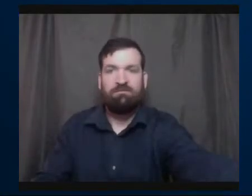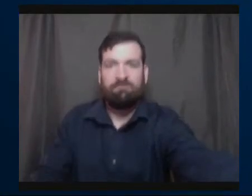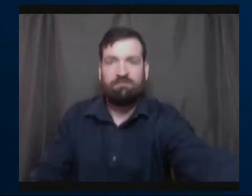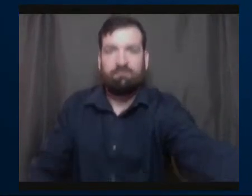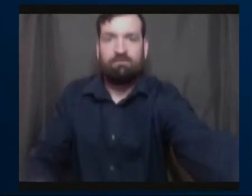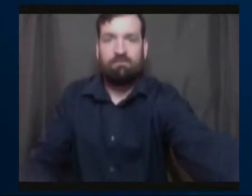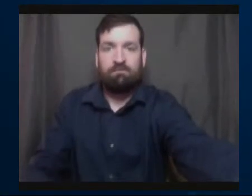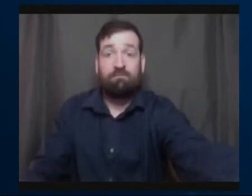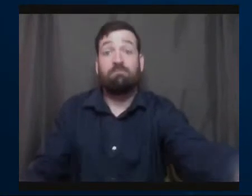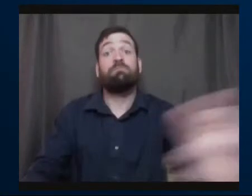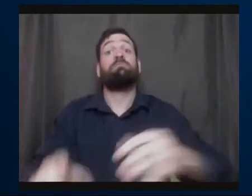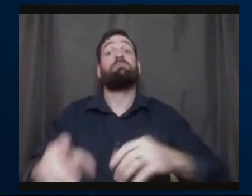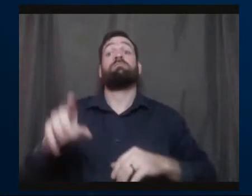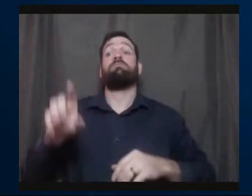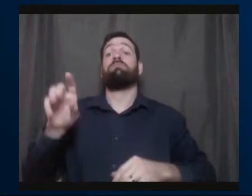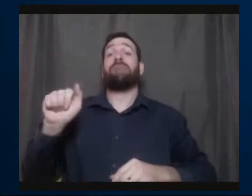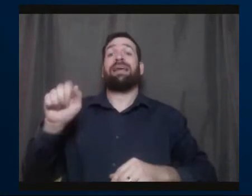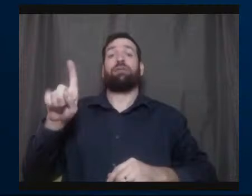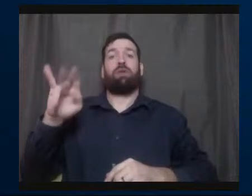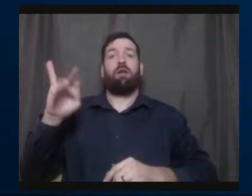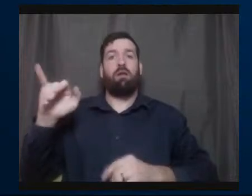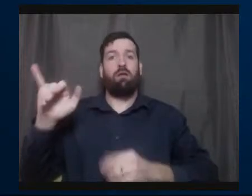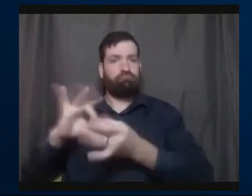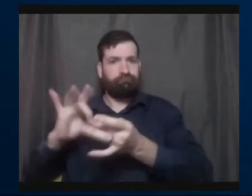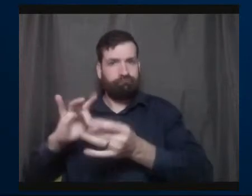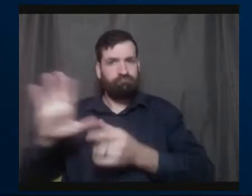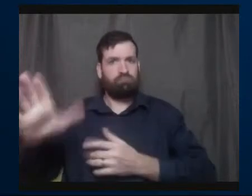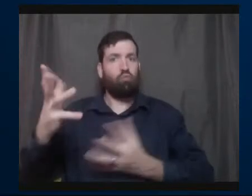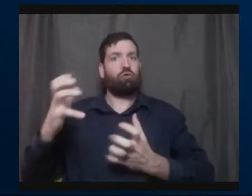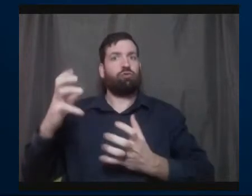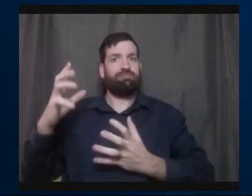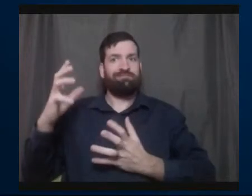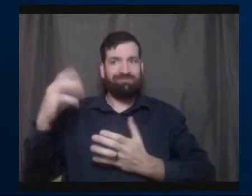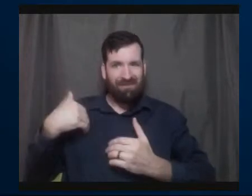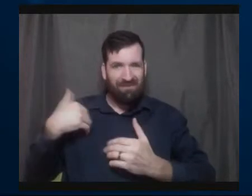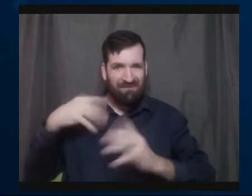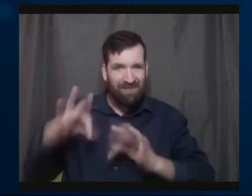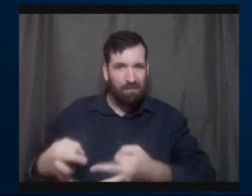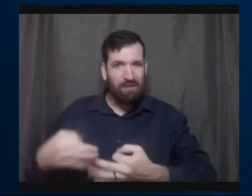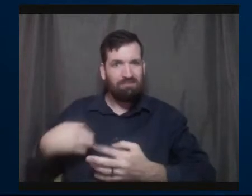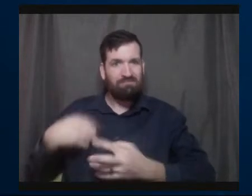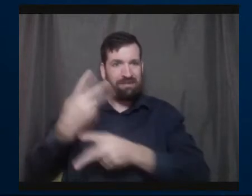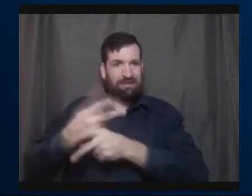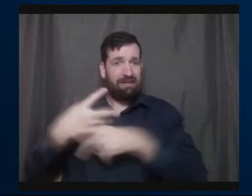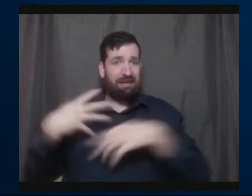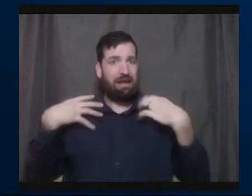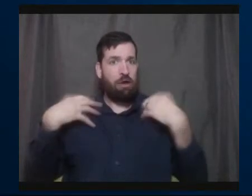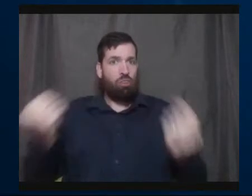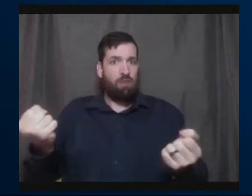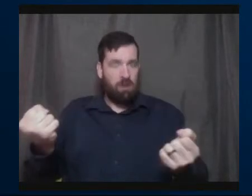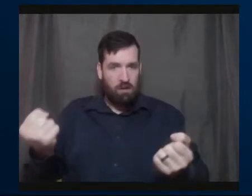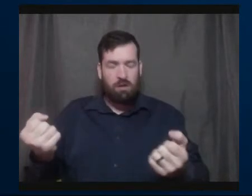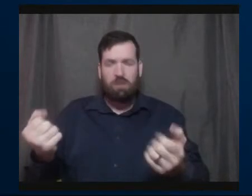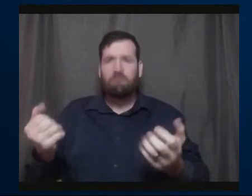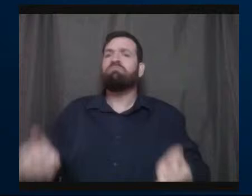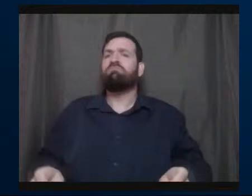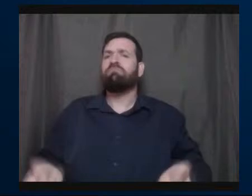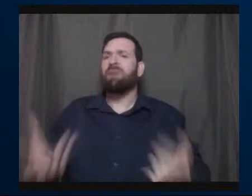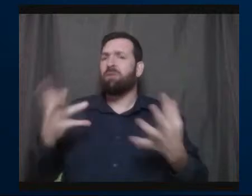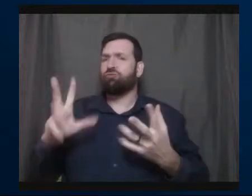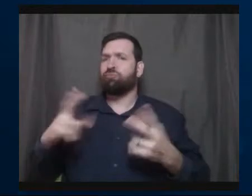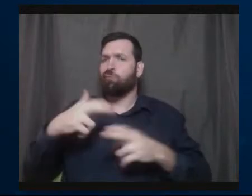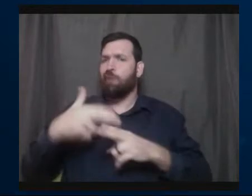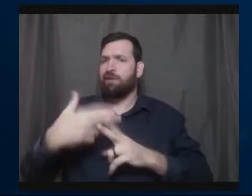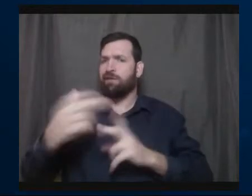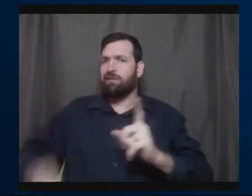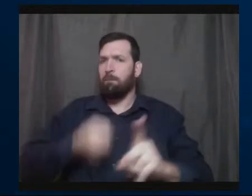goals is to be able to start a family and to stay healthy when doing so. How much does weight affect a